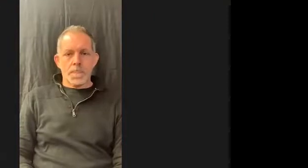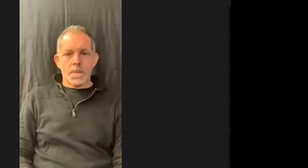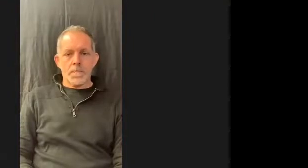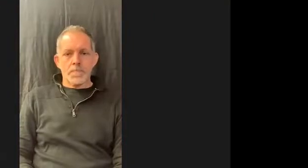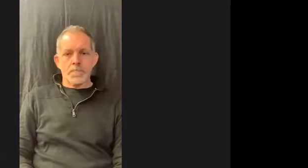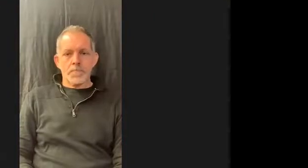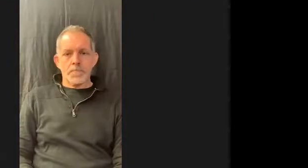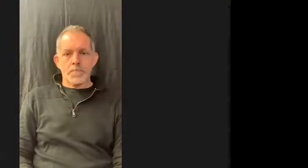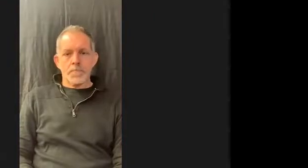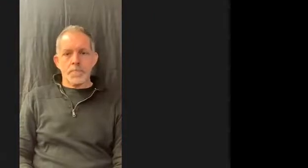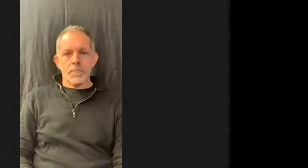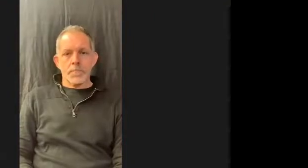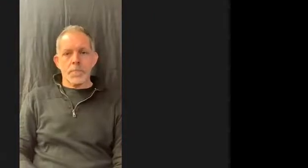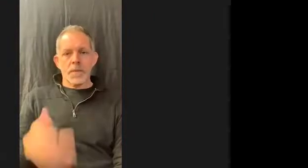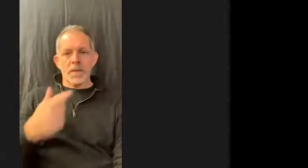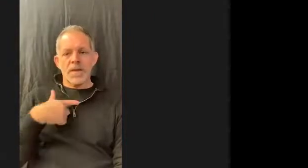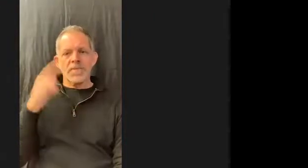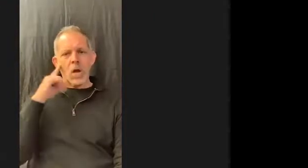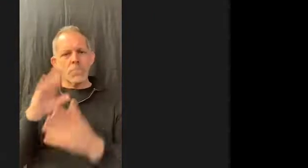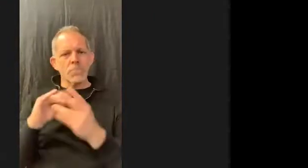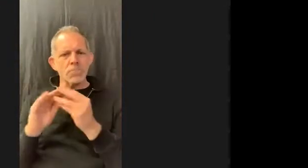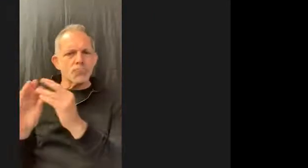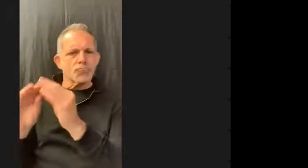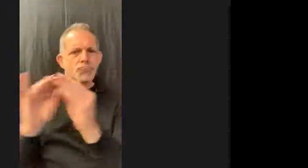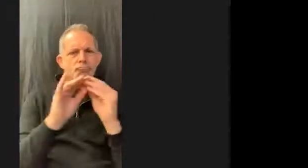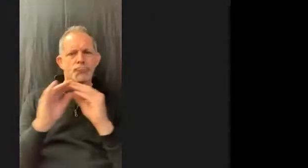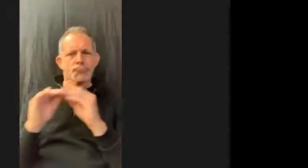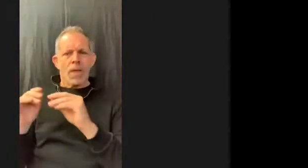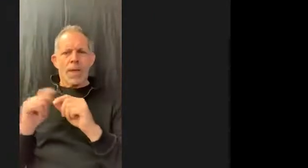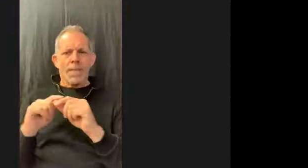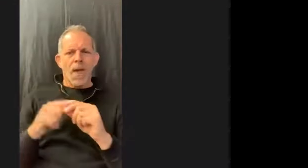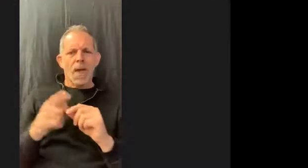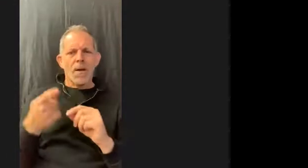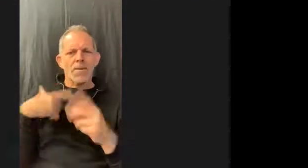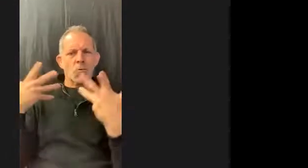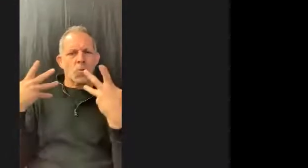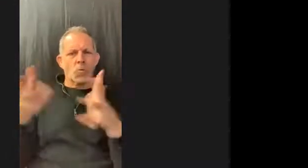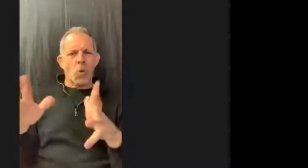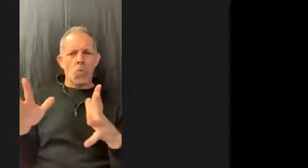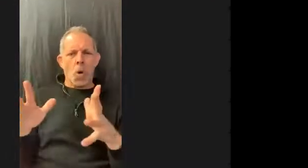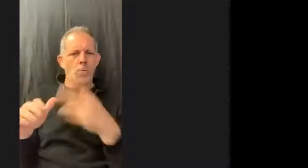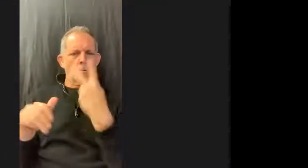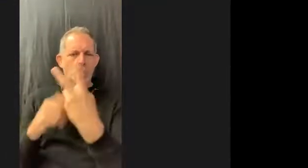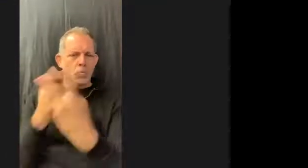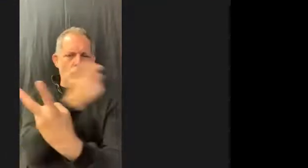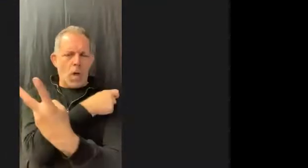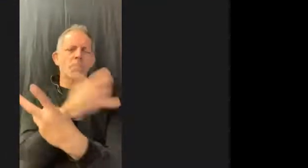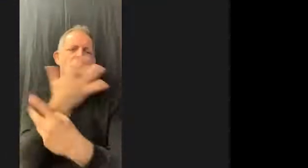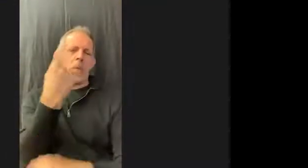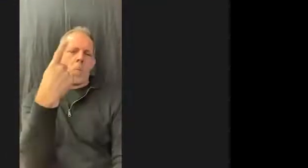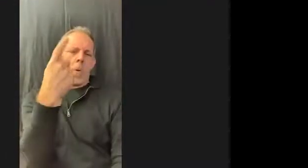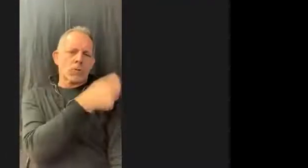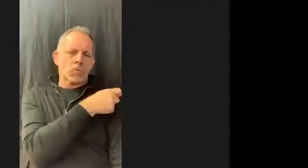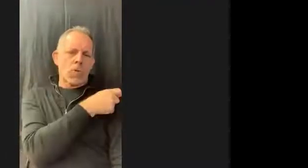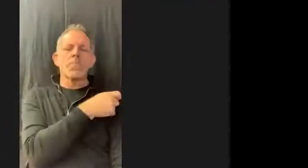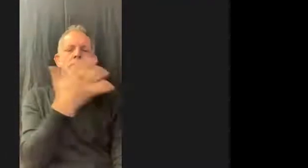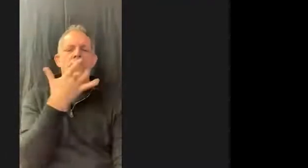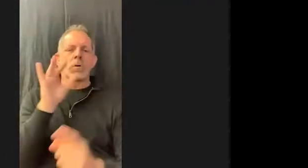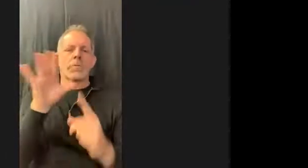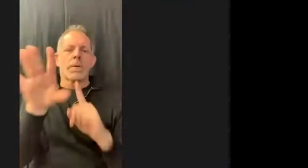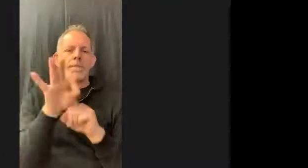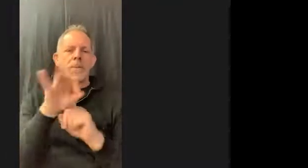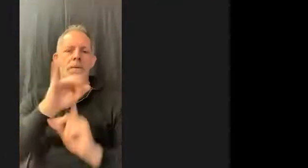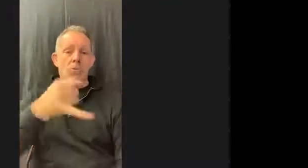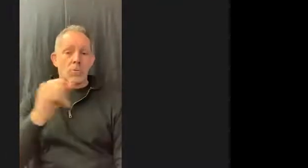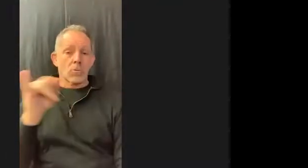didn't, want to deal with 2 shots. Johnson & Johnson provides a reasonable option for them, and that's great,